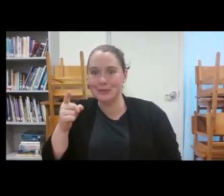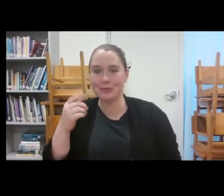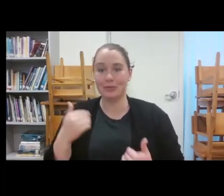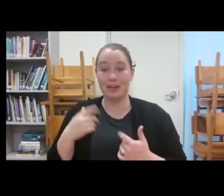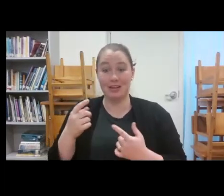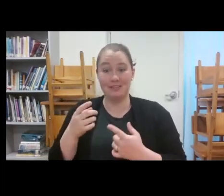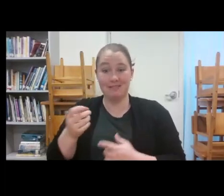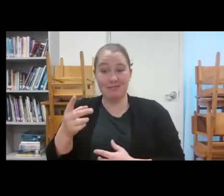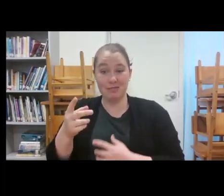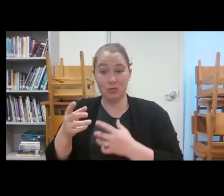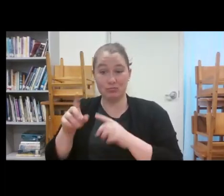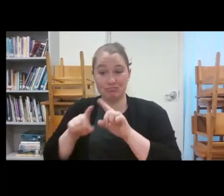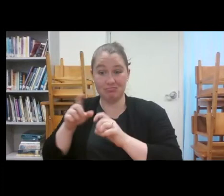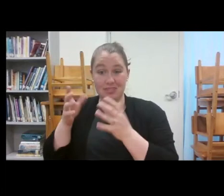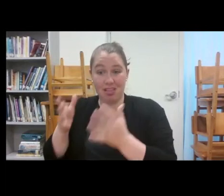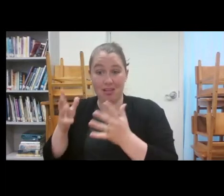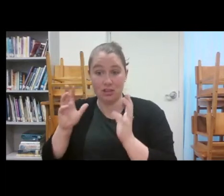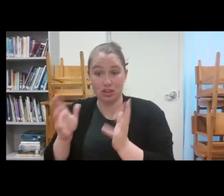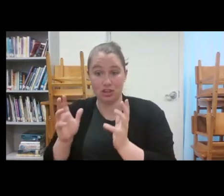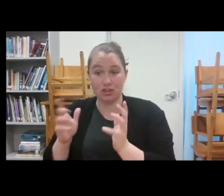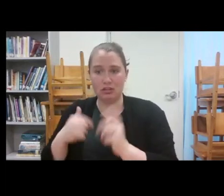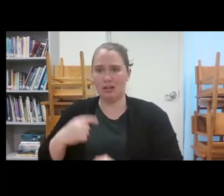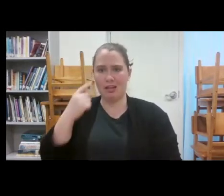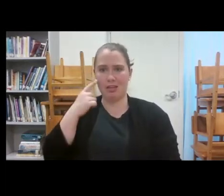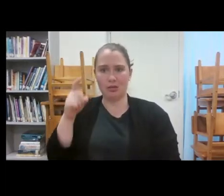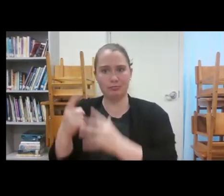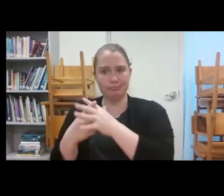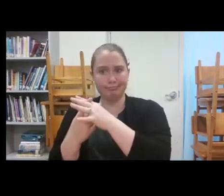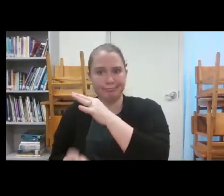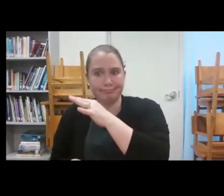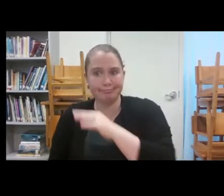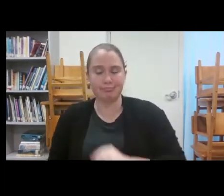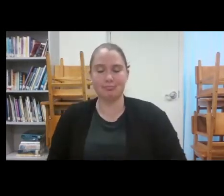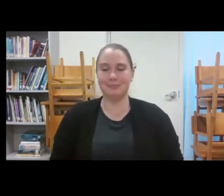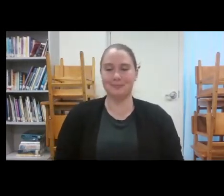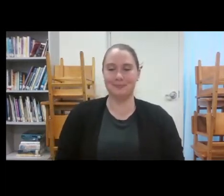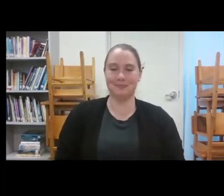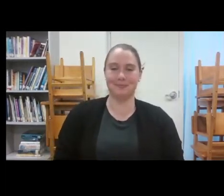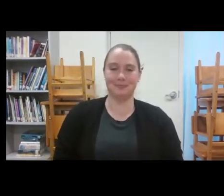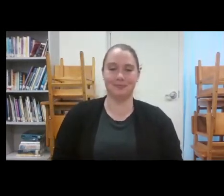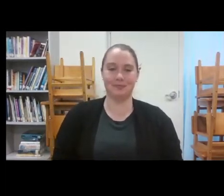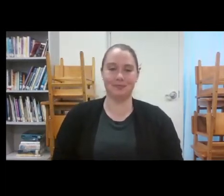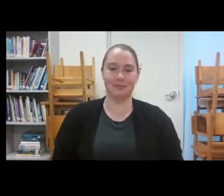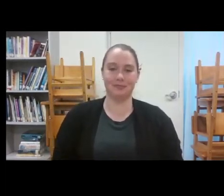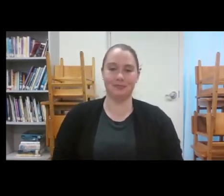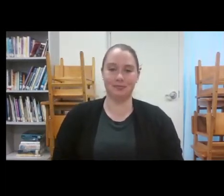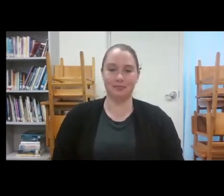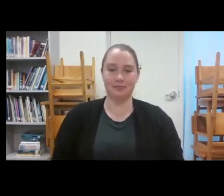questions in the chat box. I thought you had dropped off.